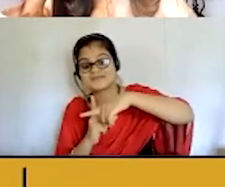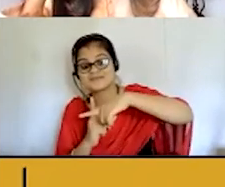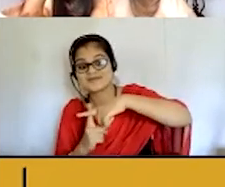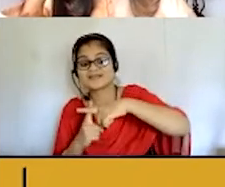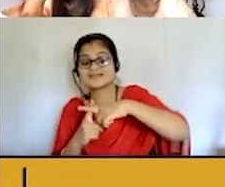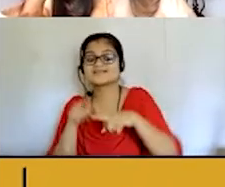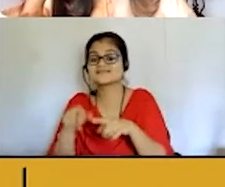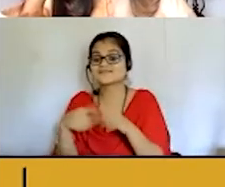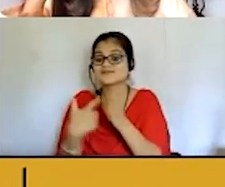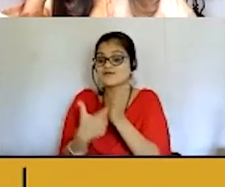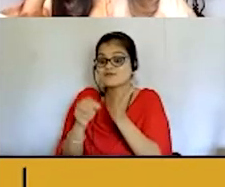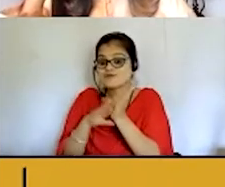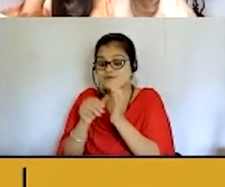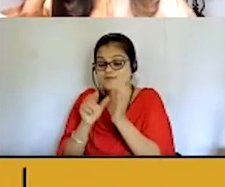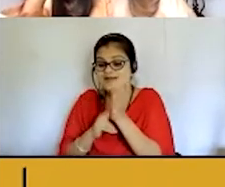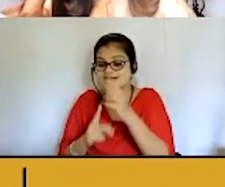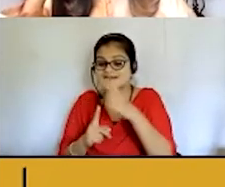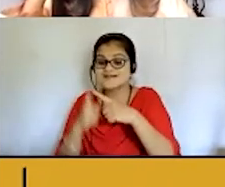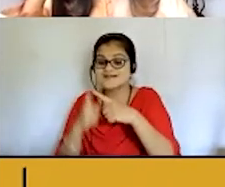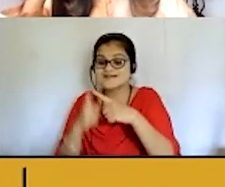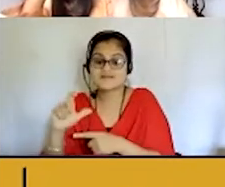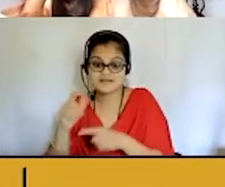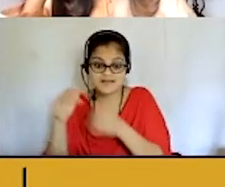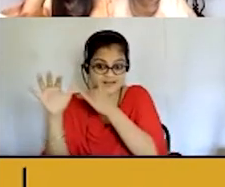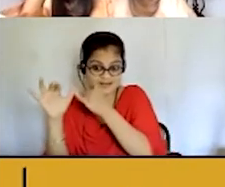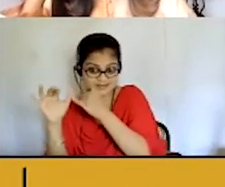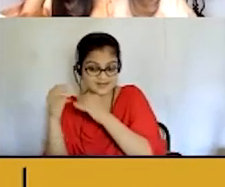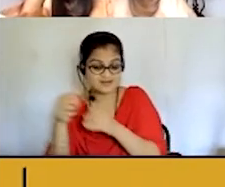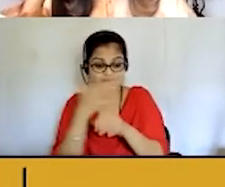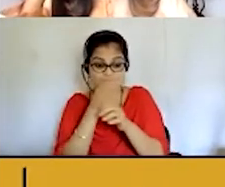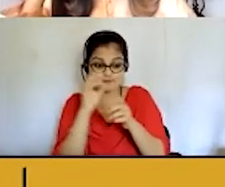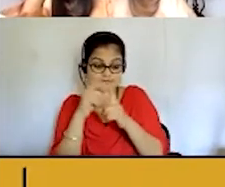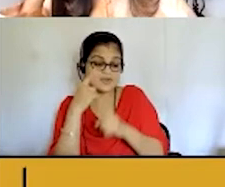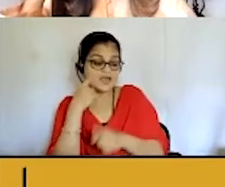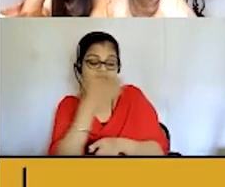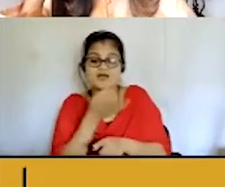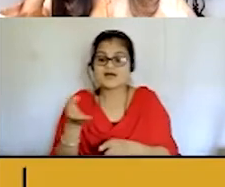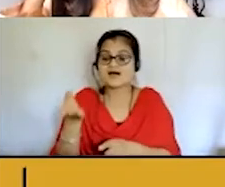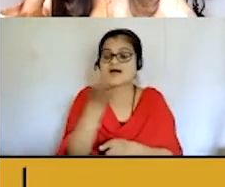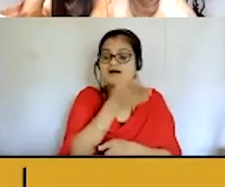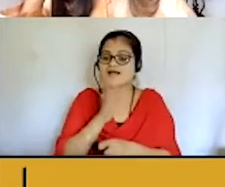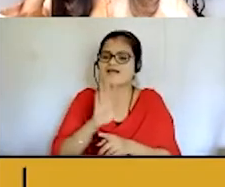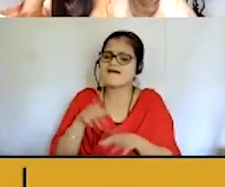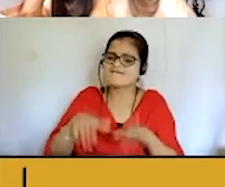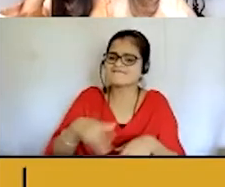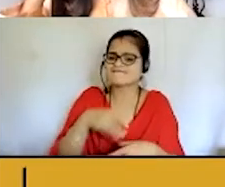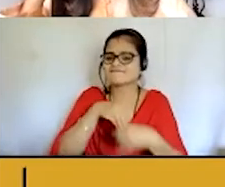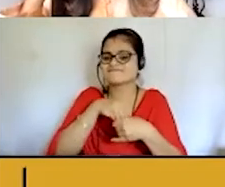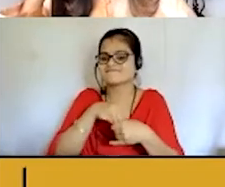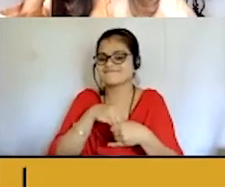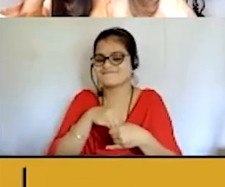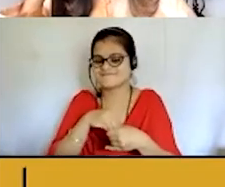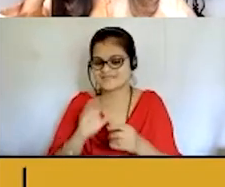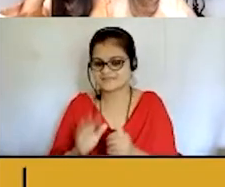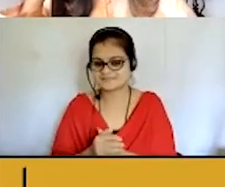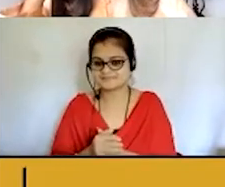is a romantic mood, of course, with Krishna and the gopis, definitely. So again, it